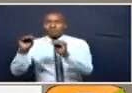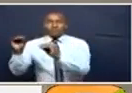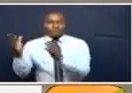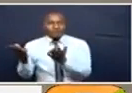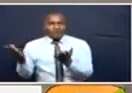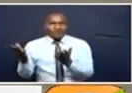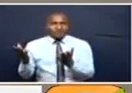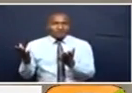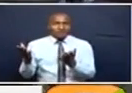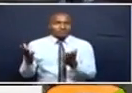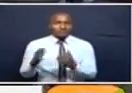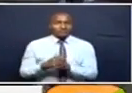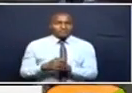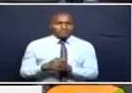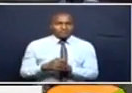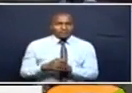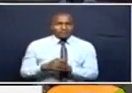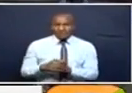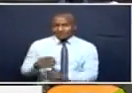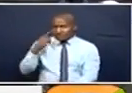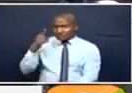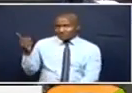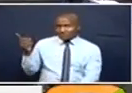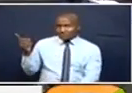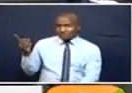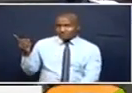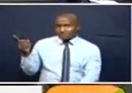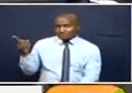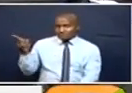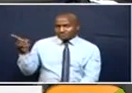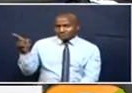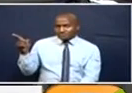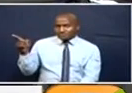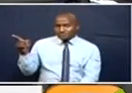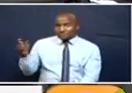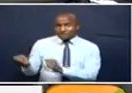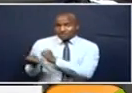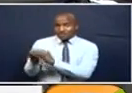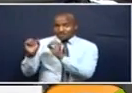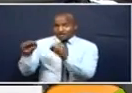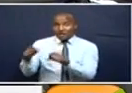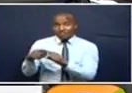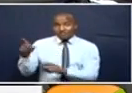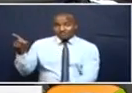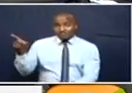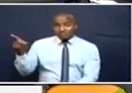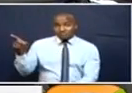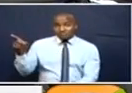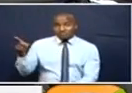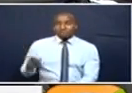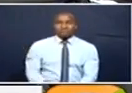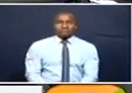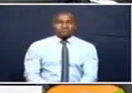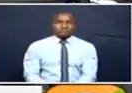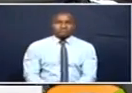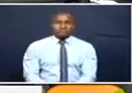is this next clip an indicator as well, if you can have a look at that? Yes, you can explain. It's not always, yes. This